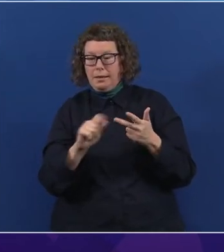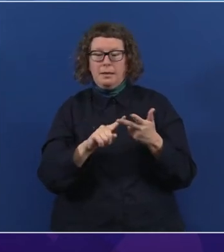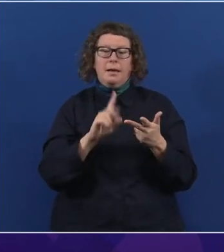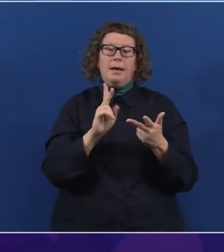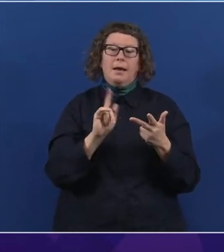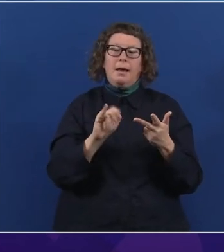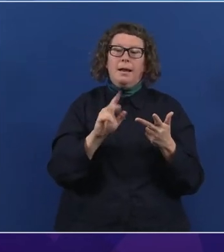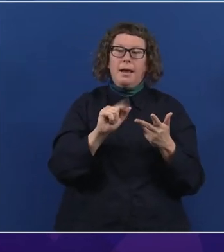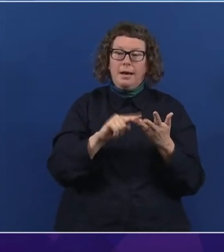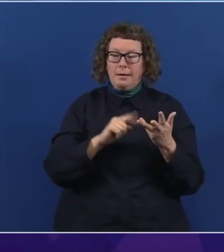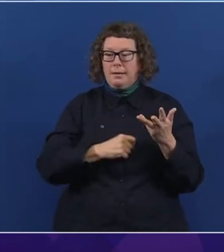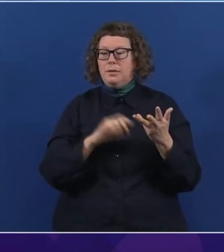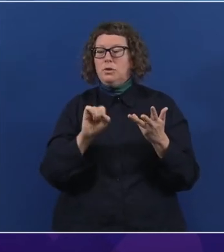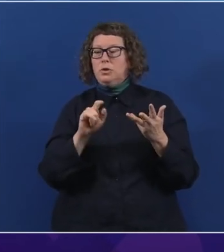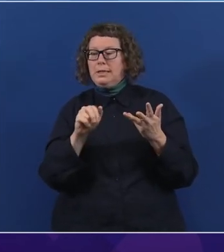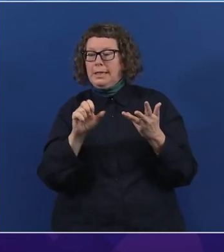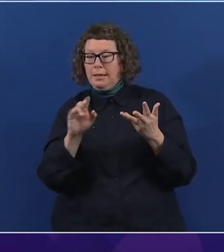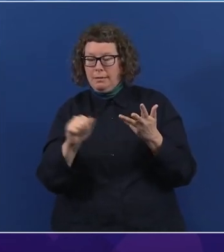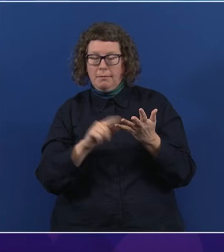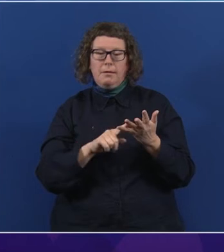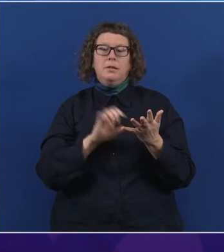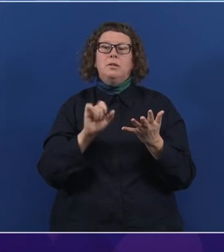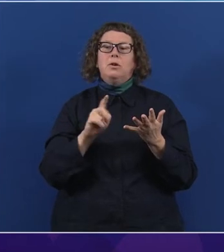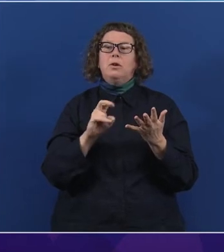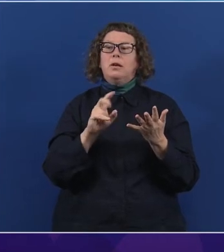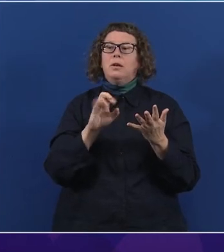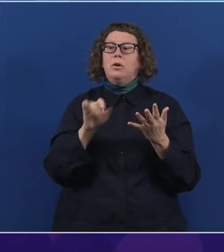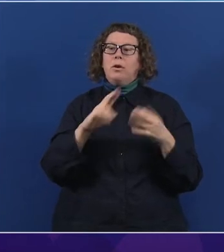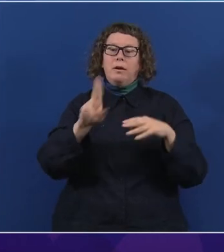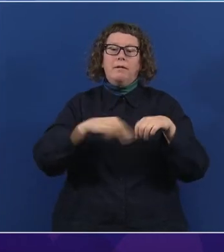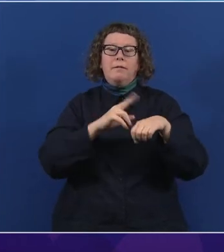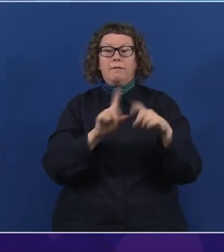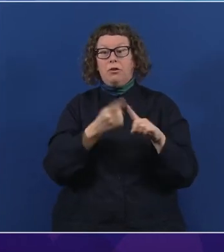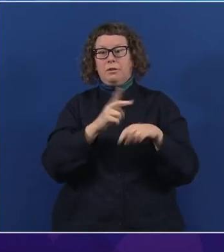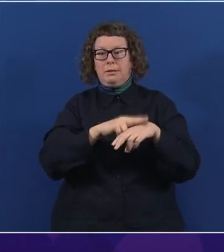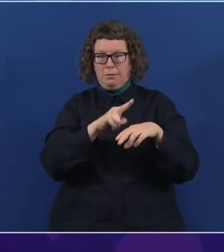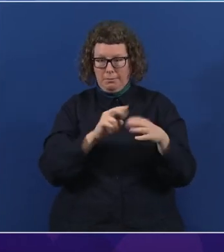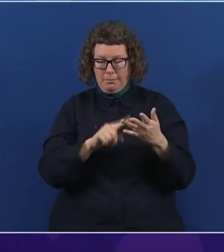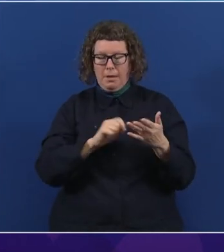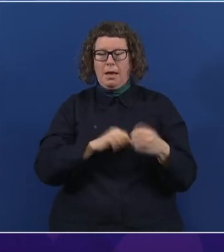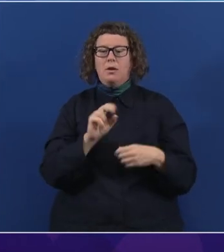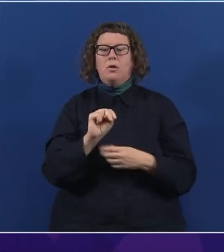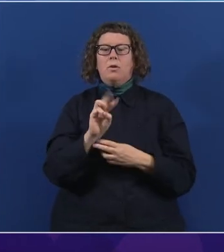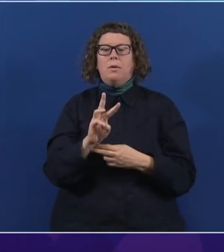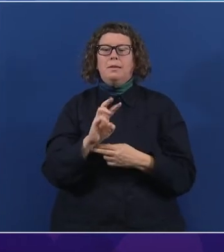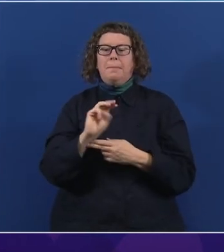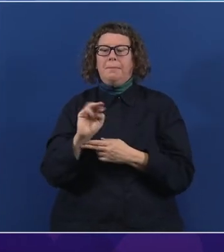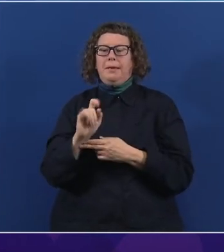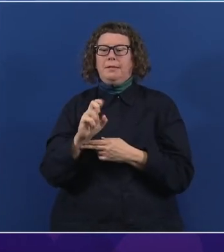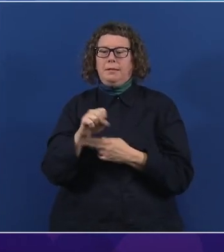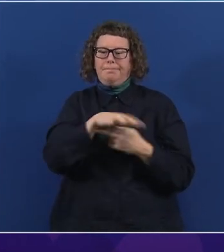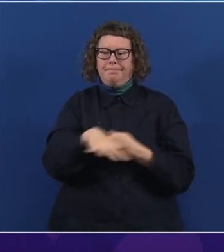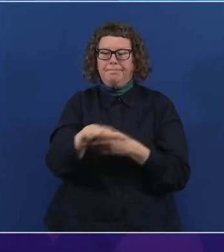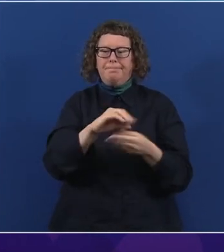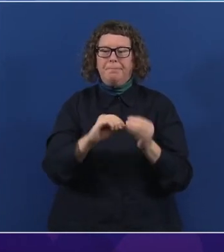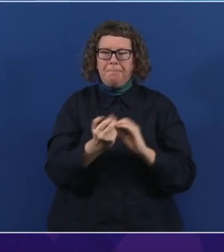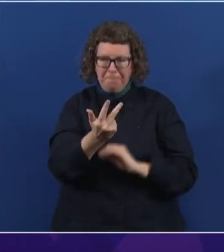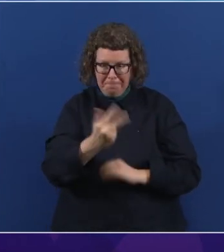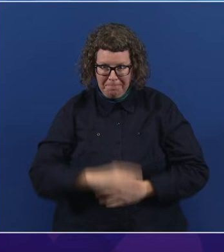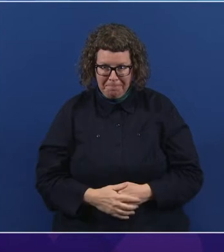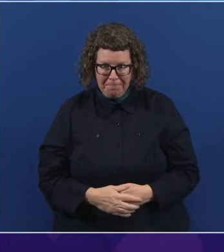the Kainai, the Tsuut'ina, the Stoney Nakoda First Nations, and the Northwest Métis Homeland Region 3.